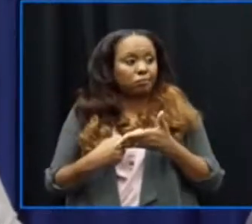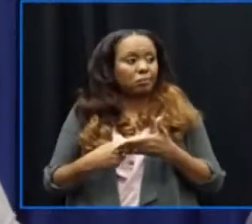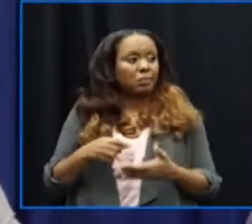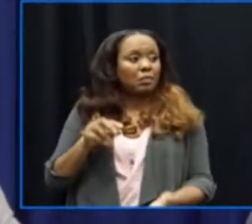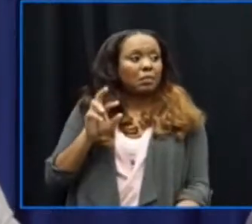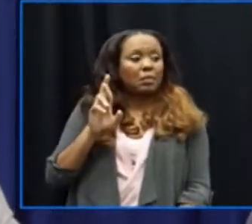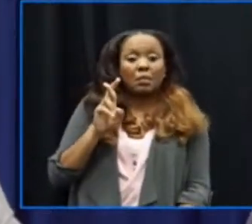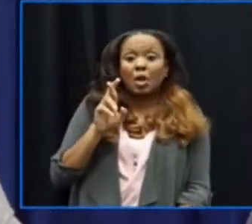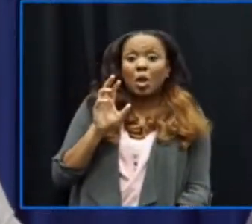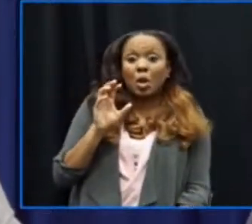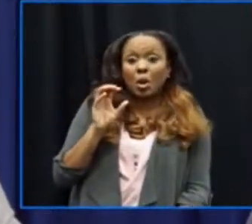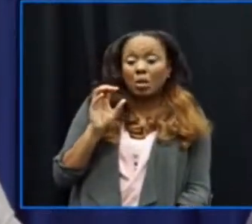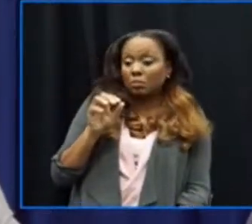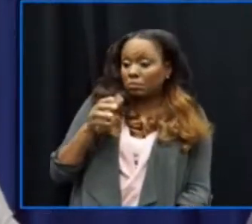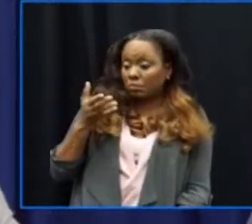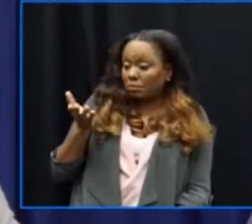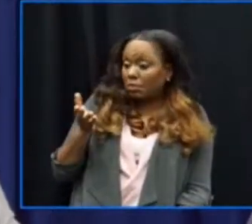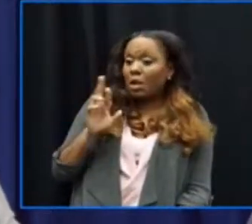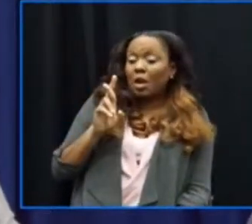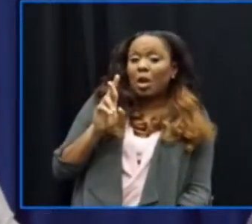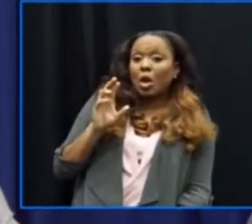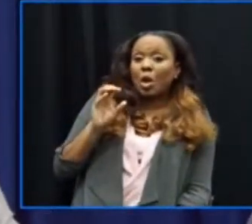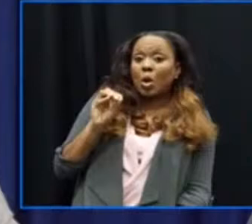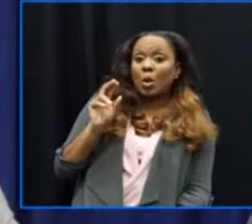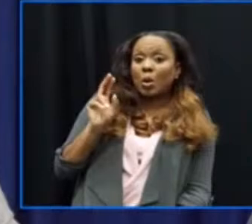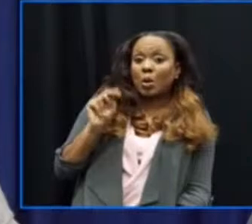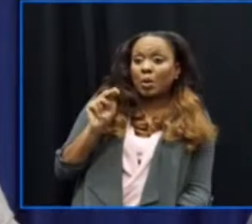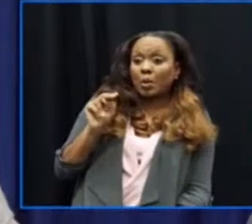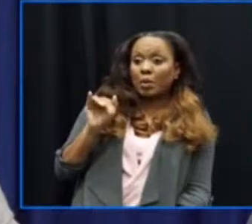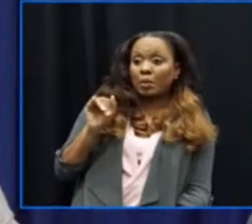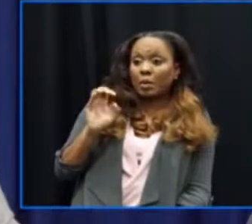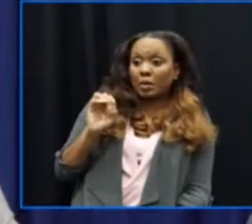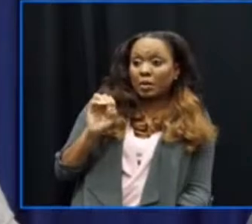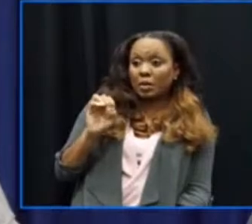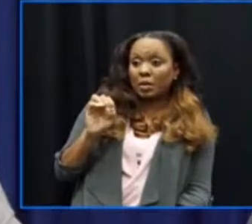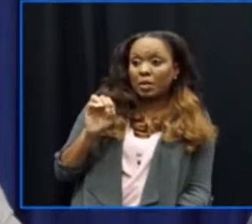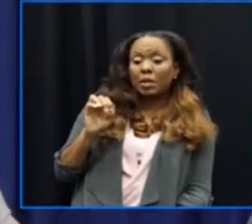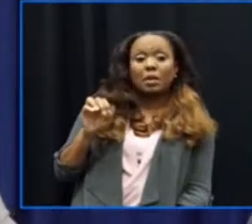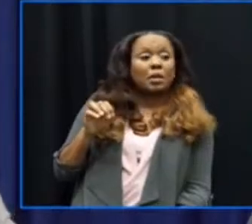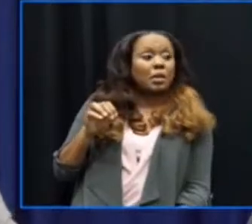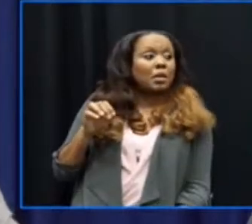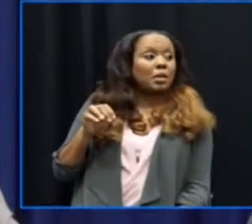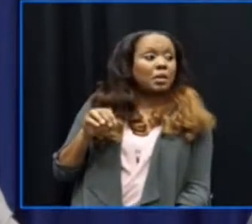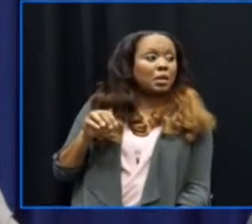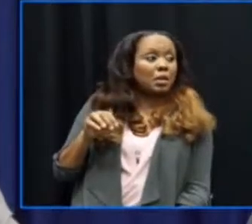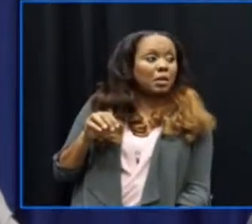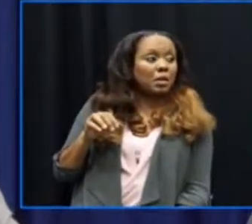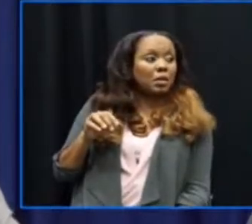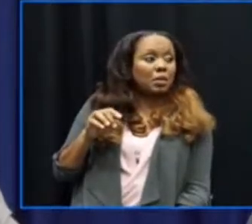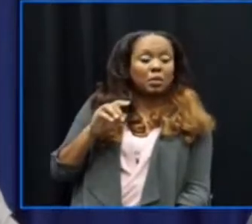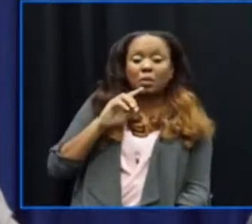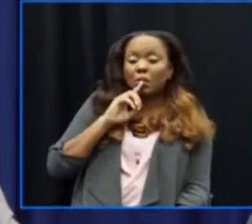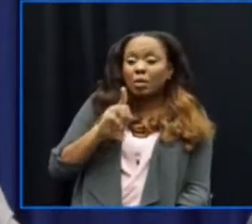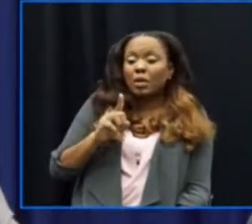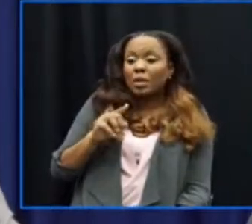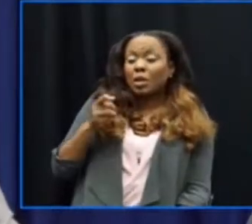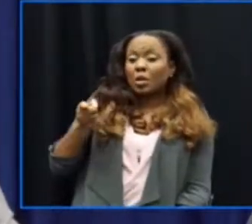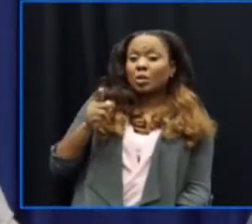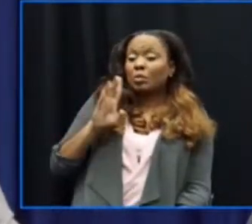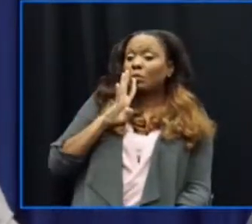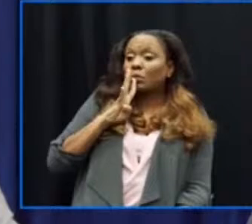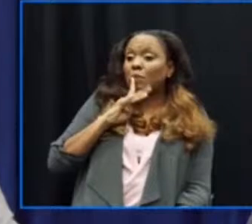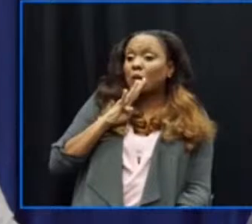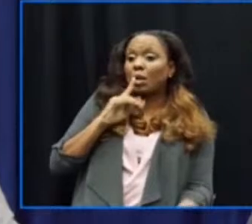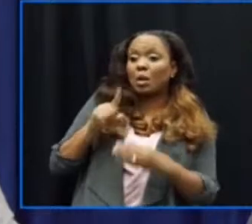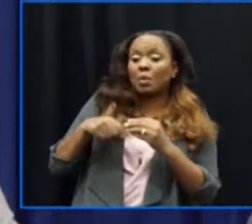want to say to you that on the issues of tax and on welfare, I think it is more welfare issues, we